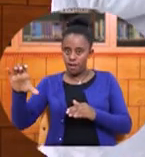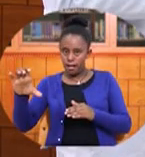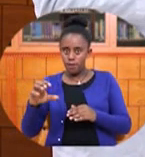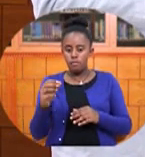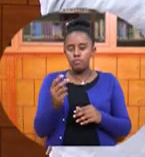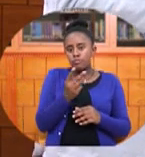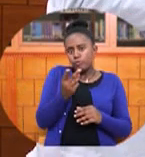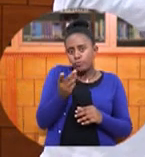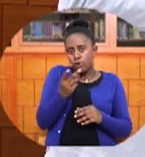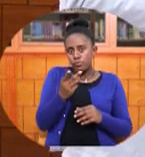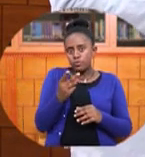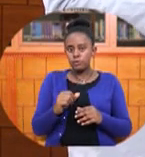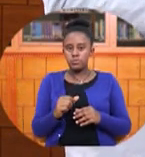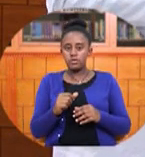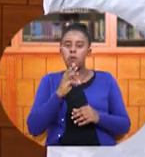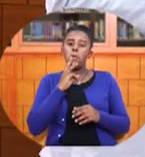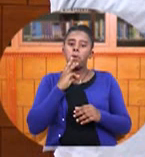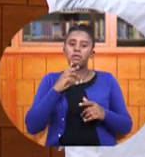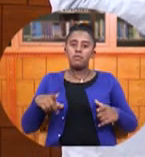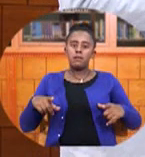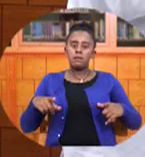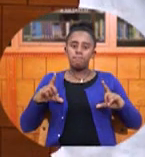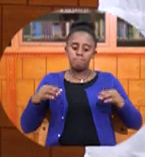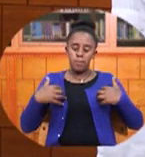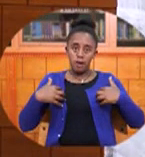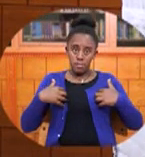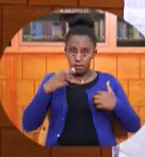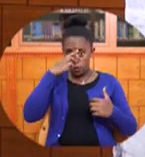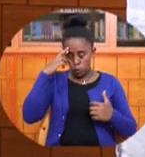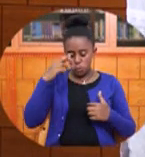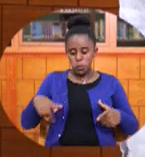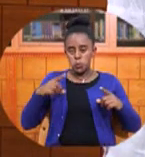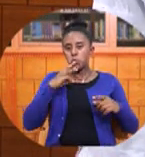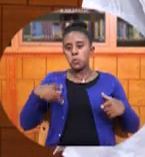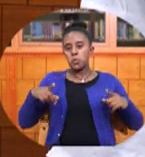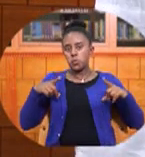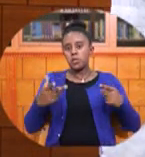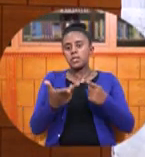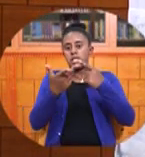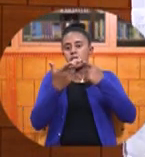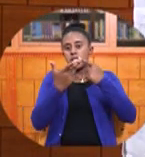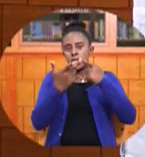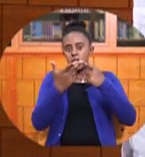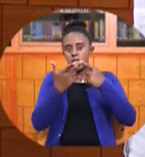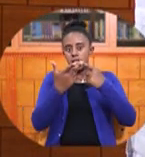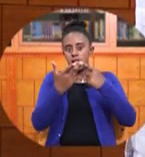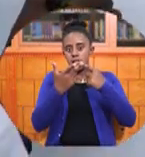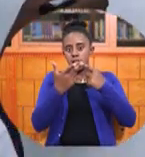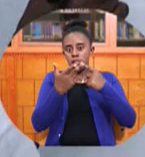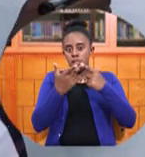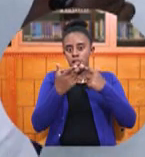Both fish and the whales are aquatic animals because they live in water. The third one is aerial